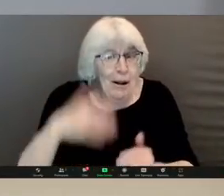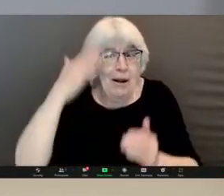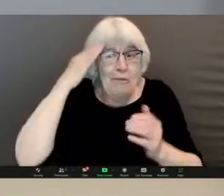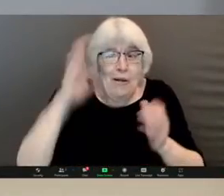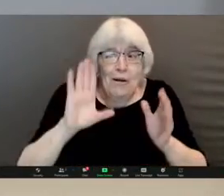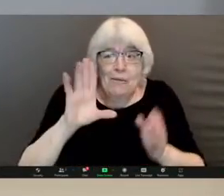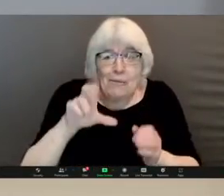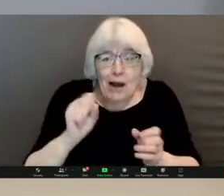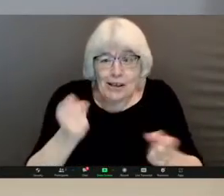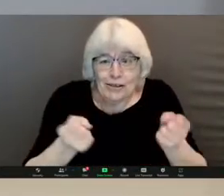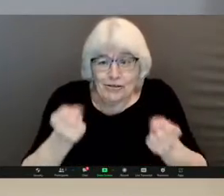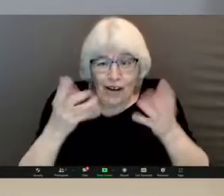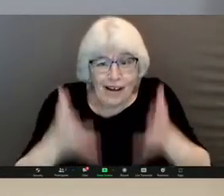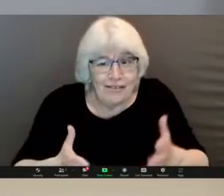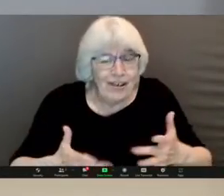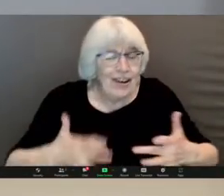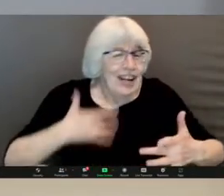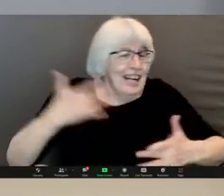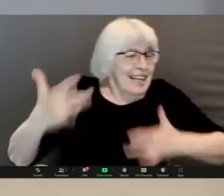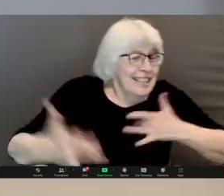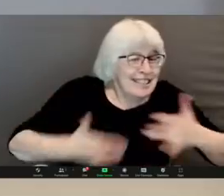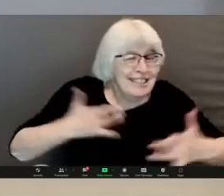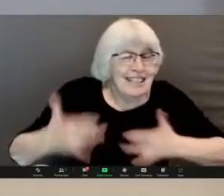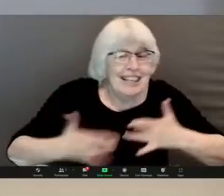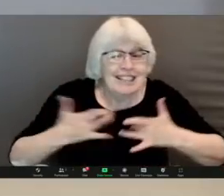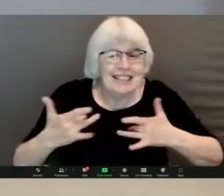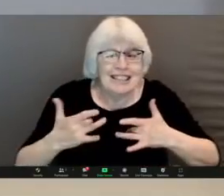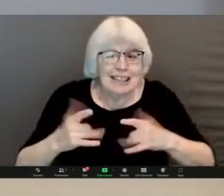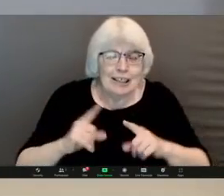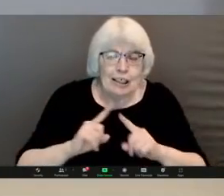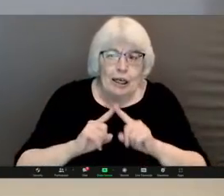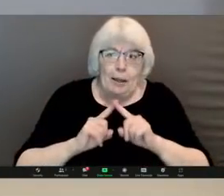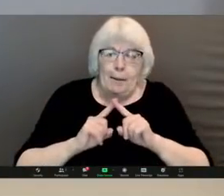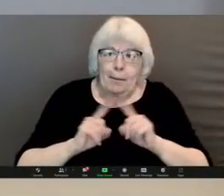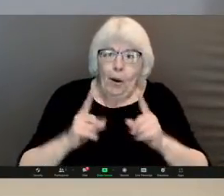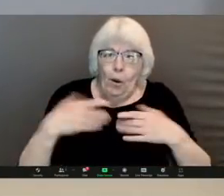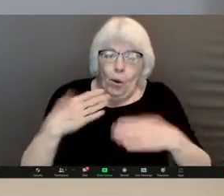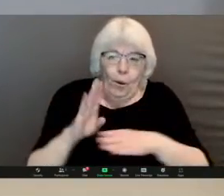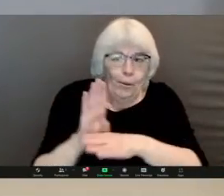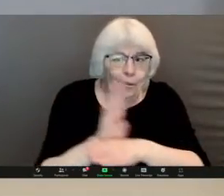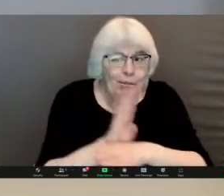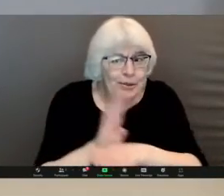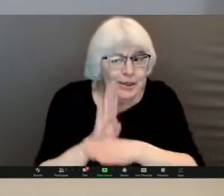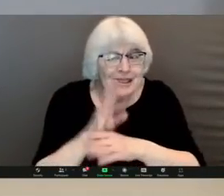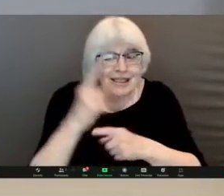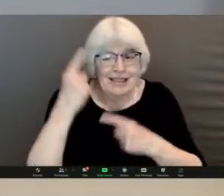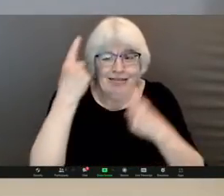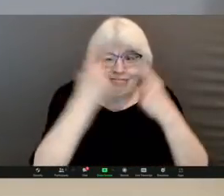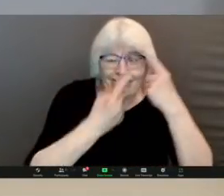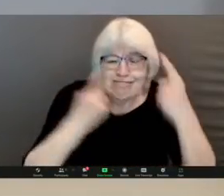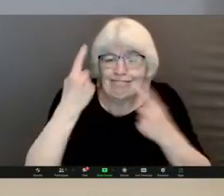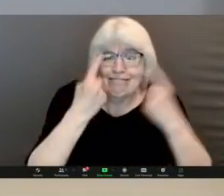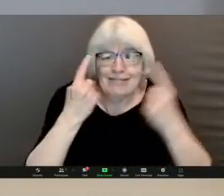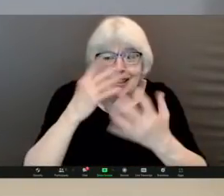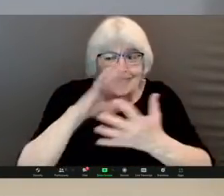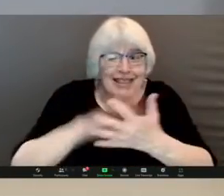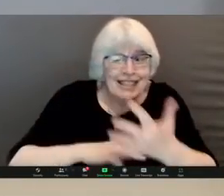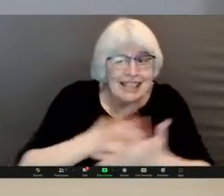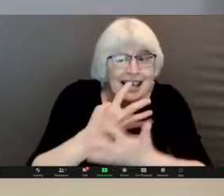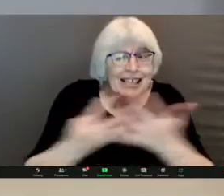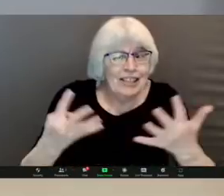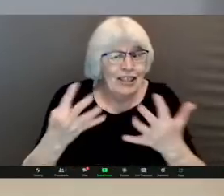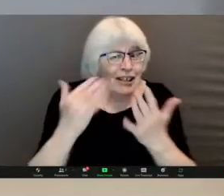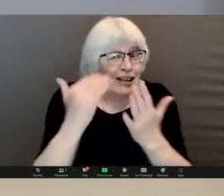as course schedules, bus routes, lockers, and other administrative and classroom issues are addressed. So I wish